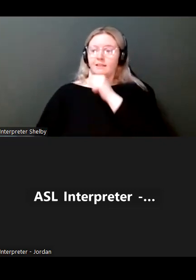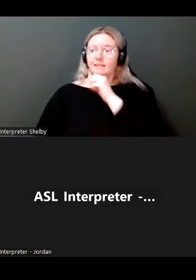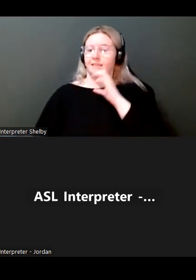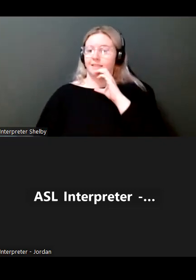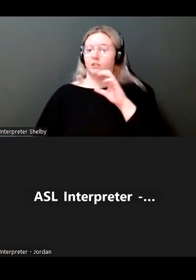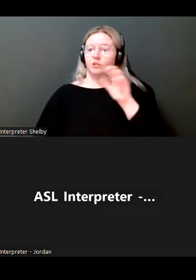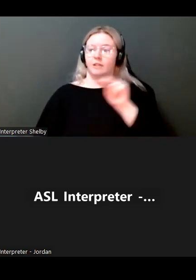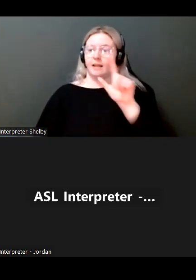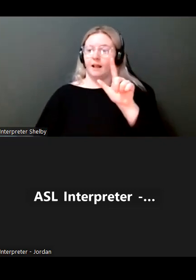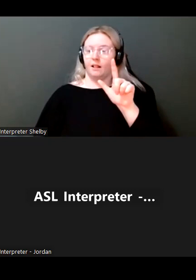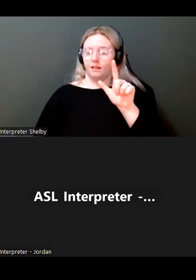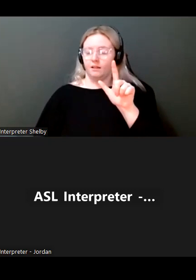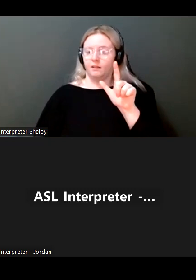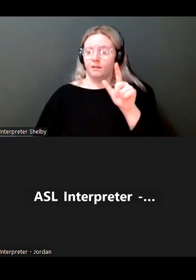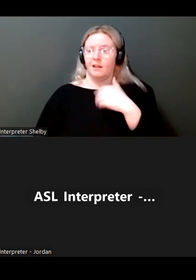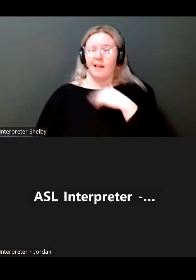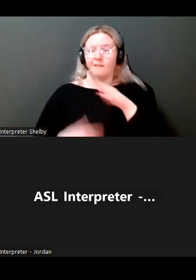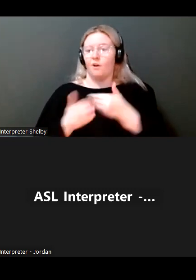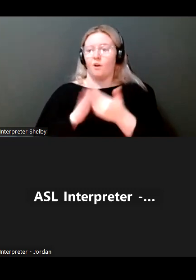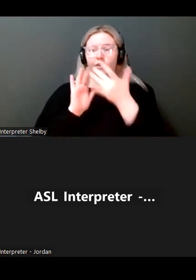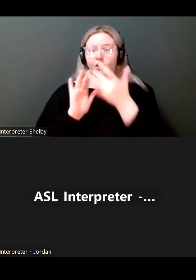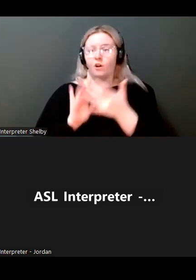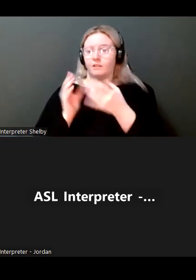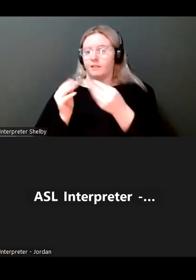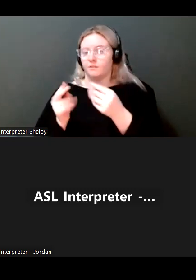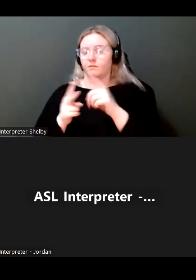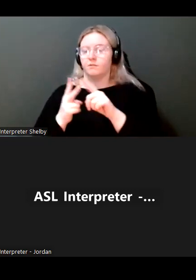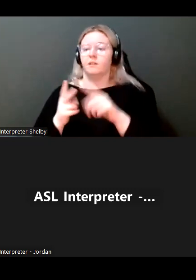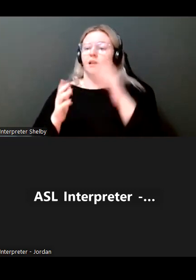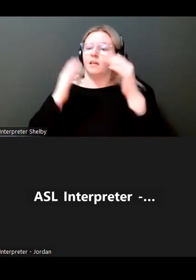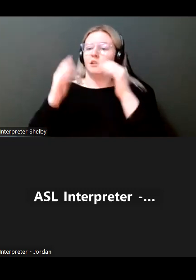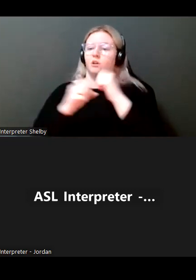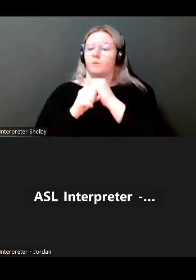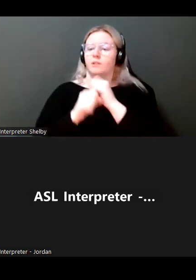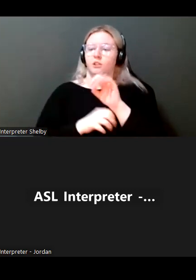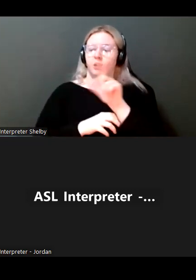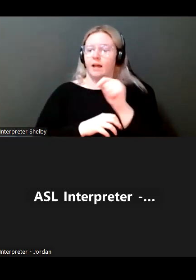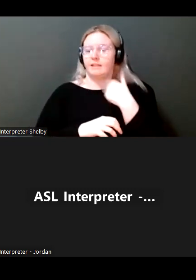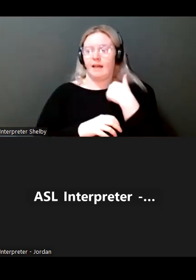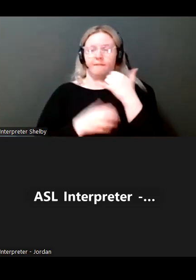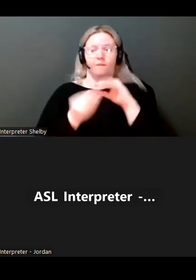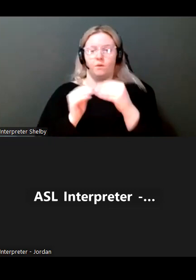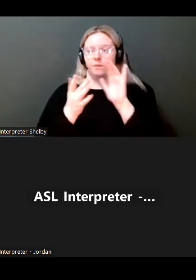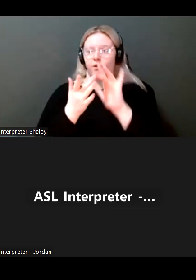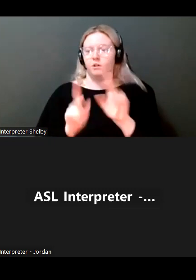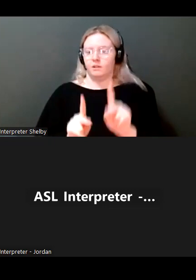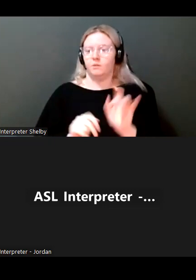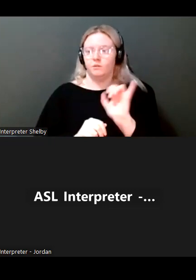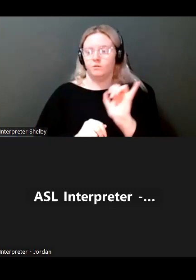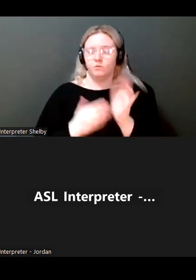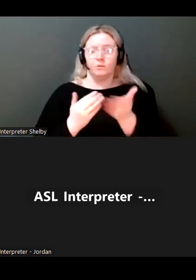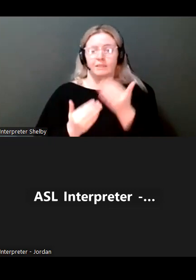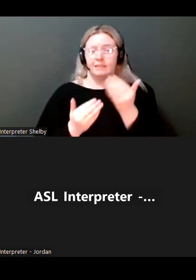contact information here and also the numbers to call for the Adult Protection Act. So that would make it a lot